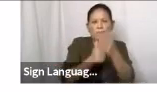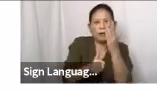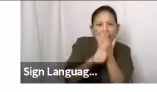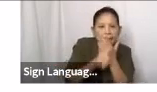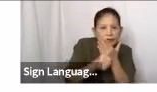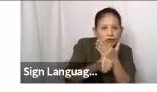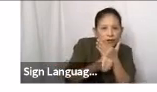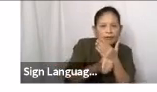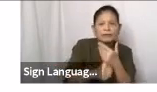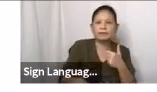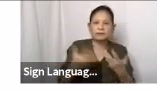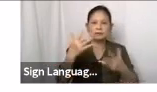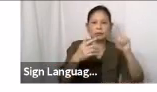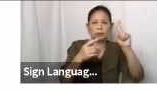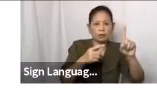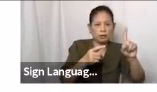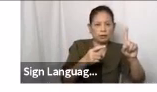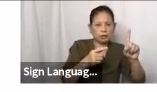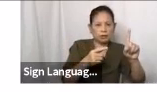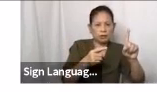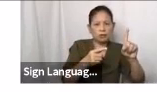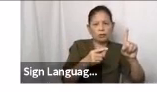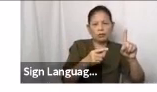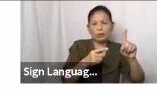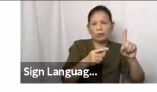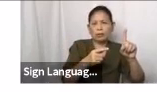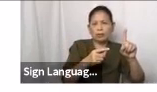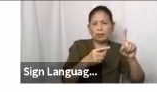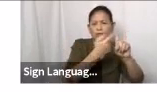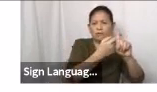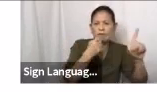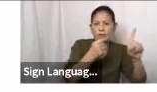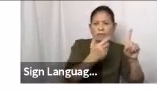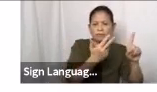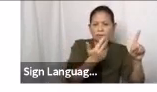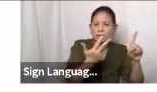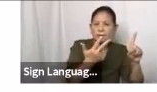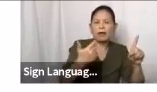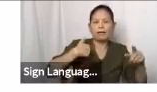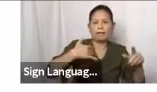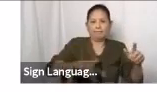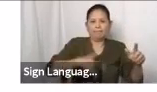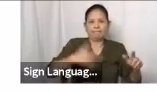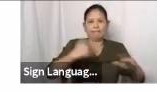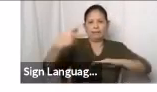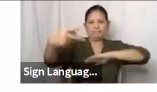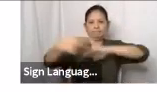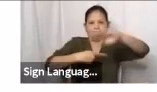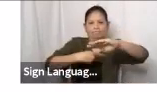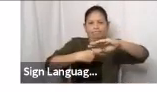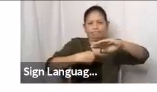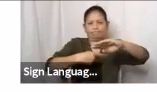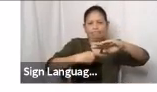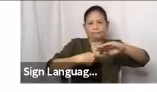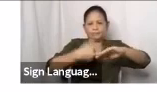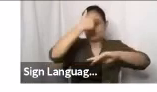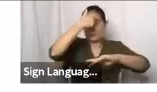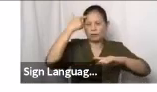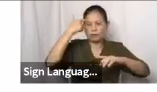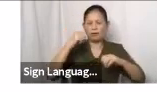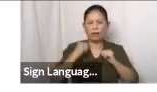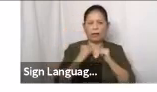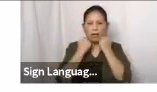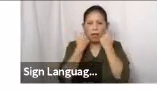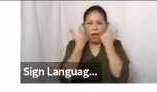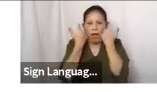one out of 13 also reported her suicidal attempt. So the depression has led to much extent that she wants